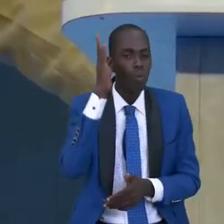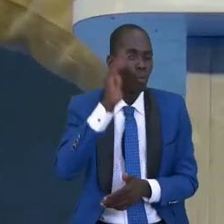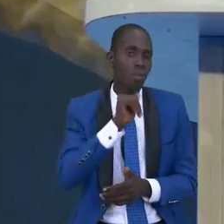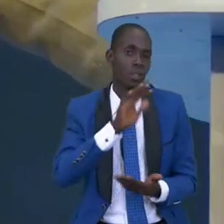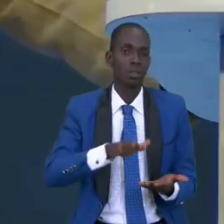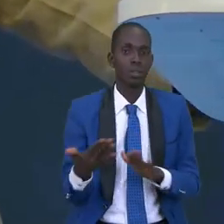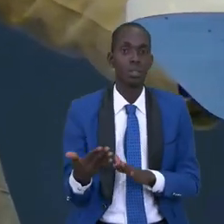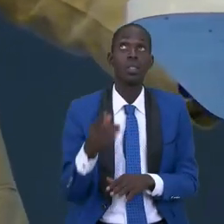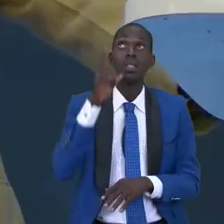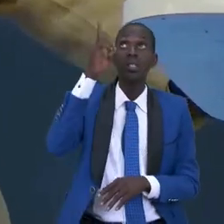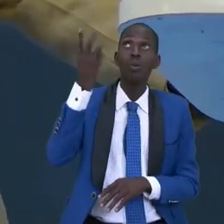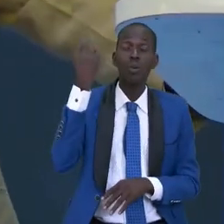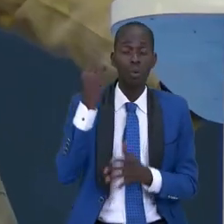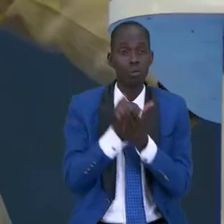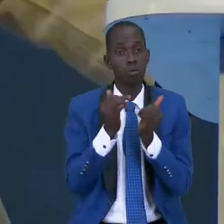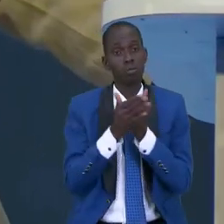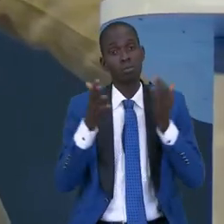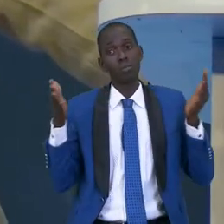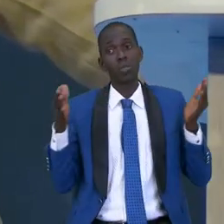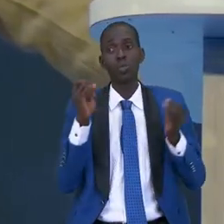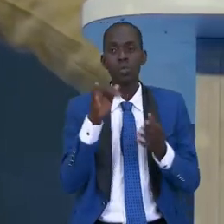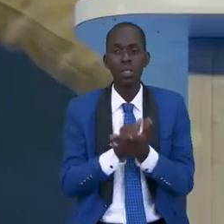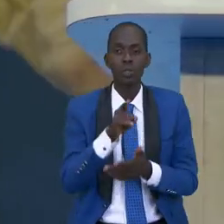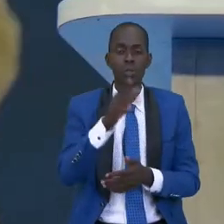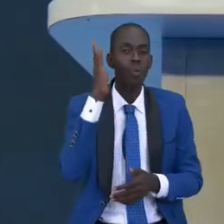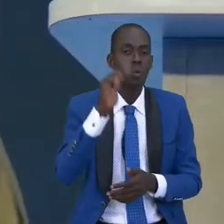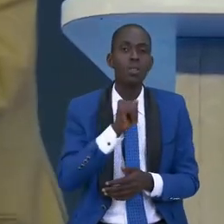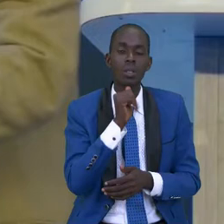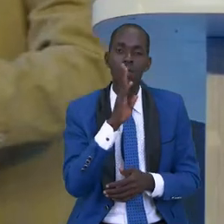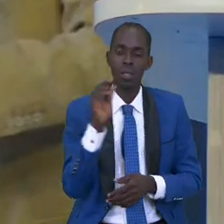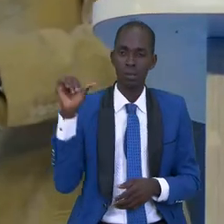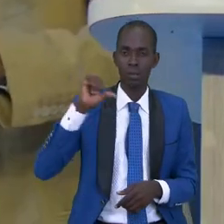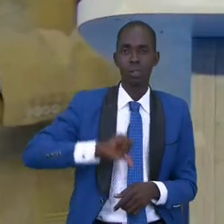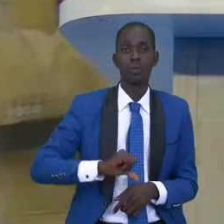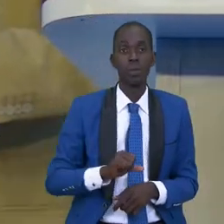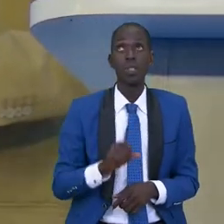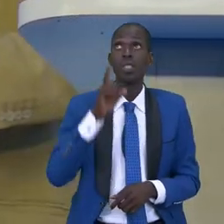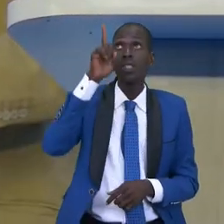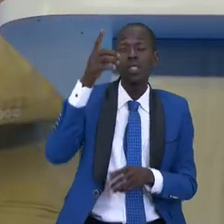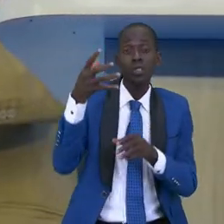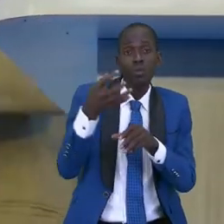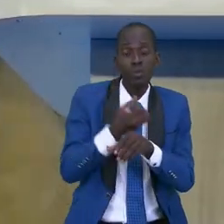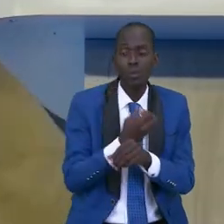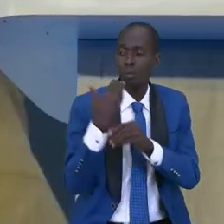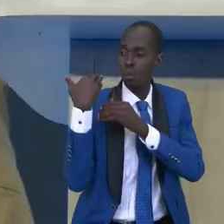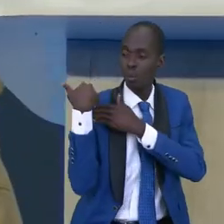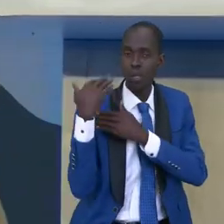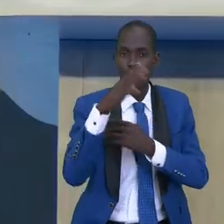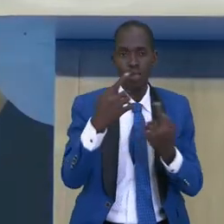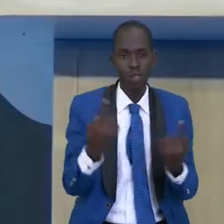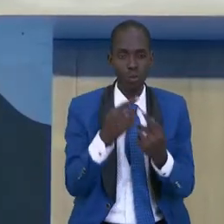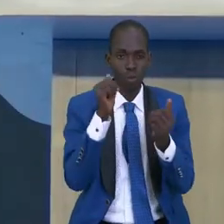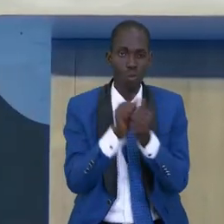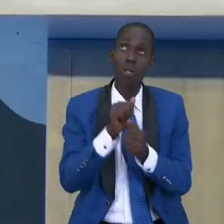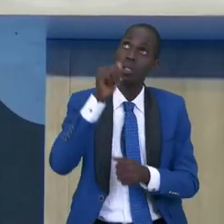was crucified so you will not be condemned. He took your sin with him. The